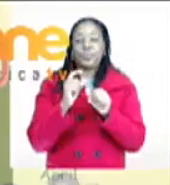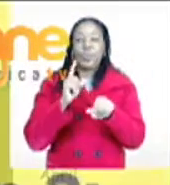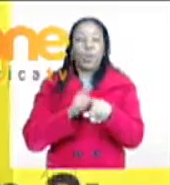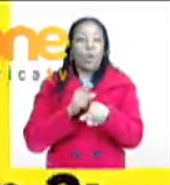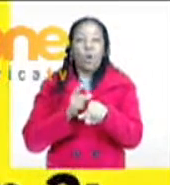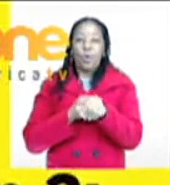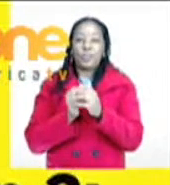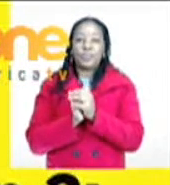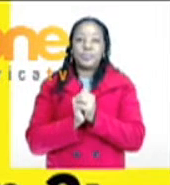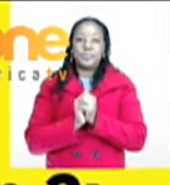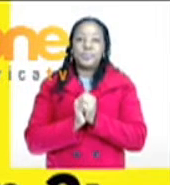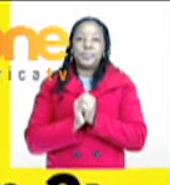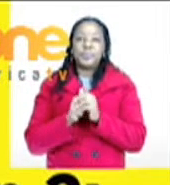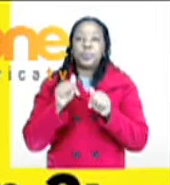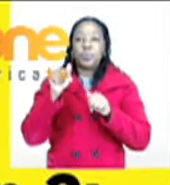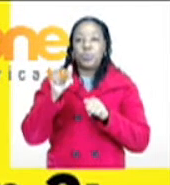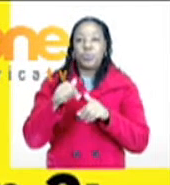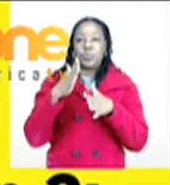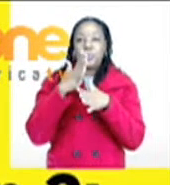times.